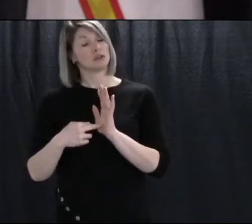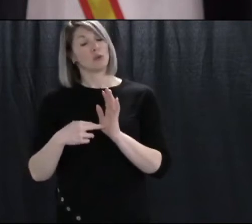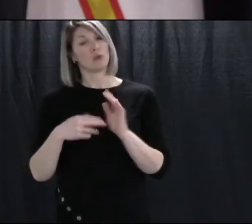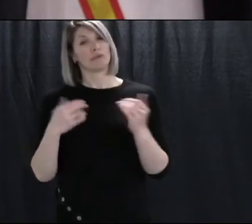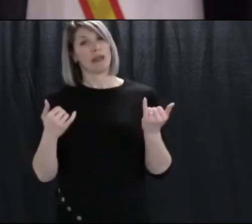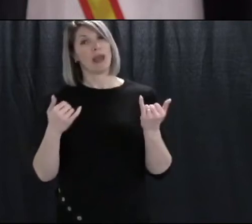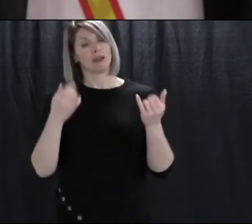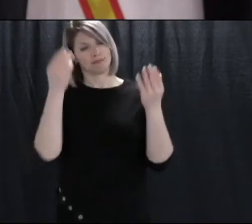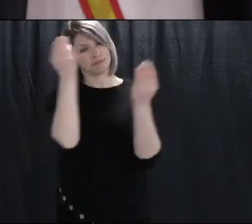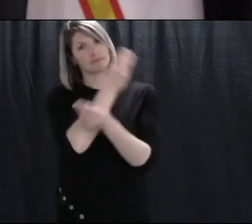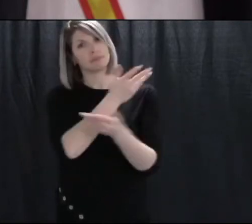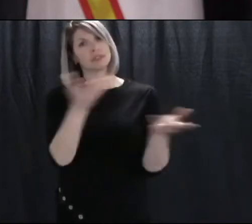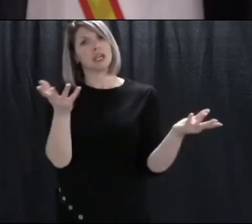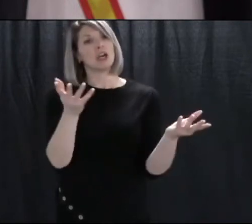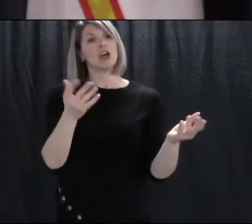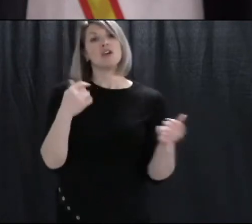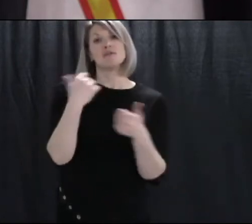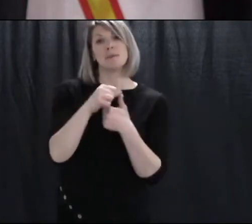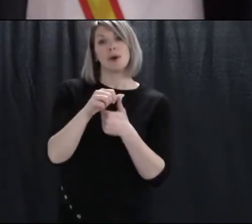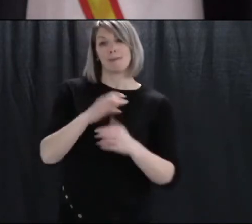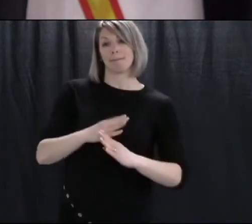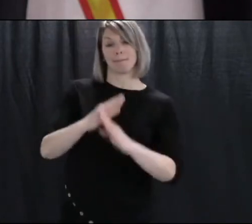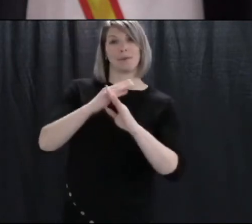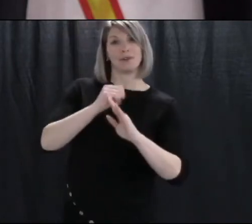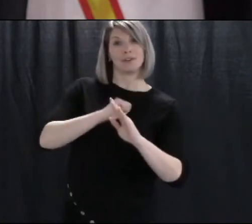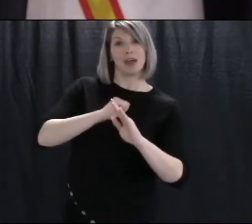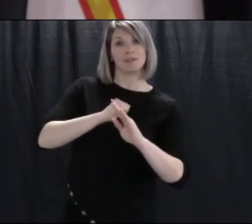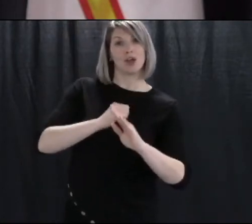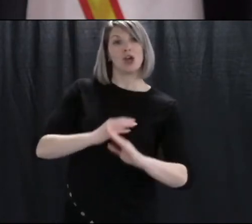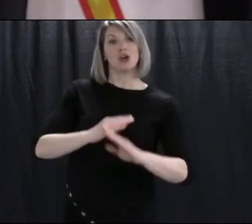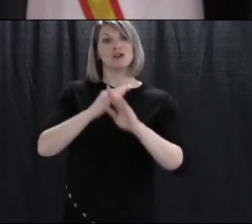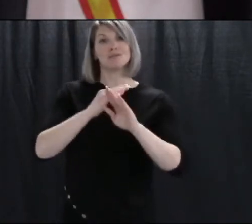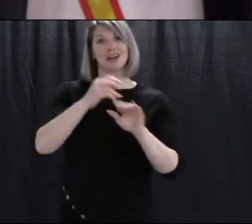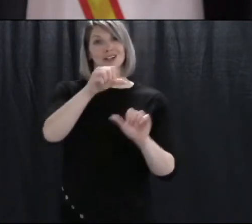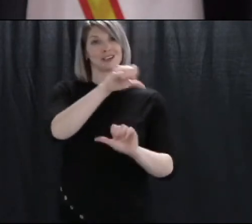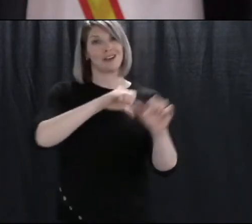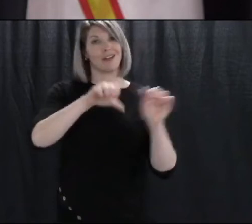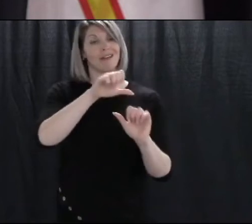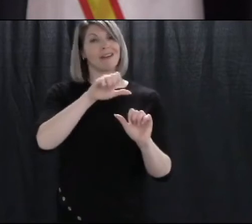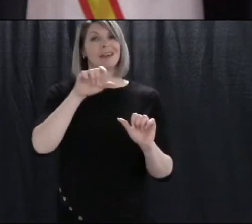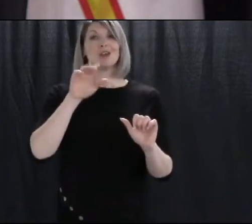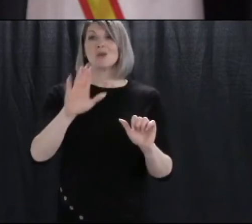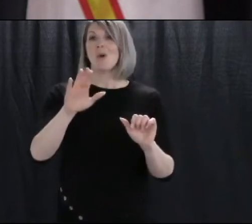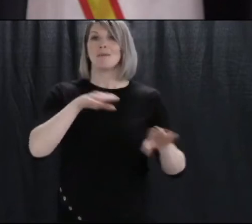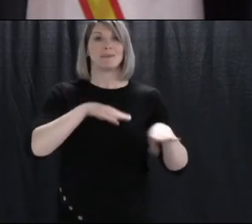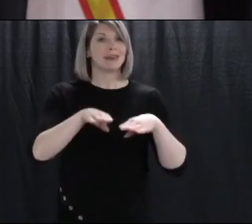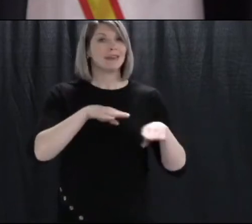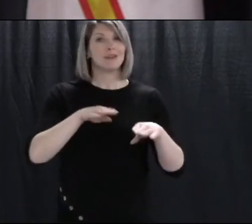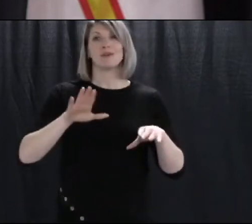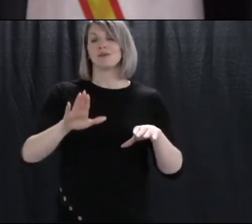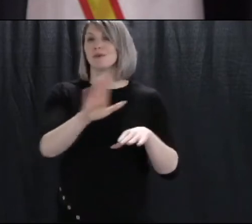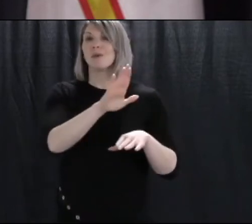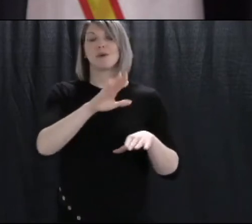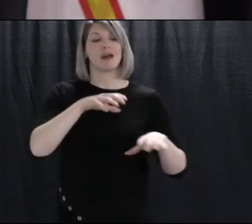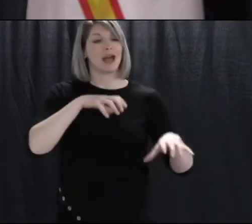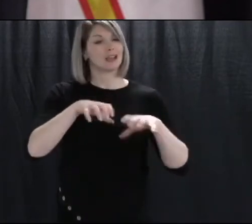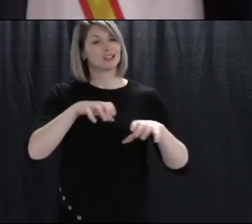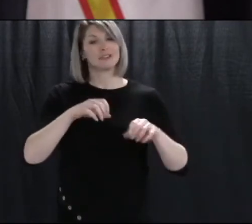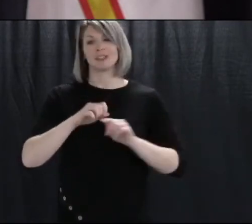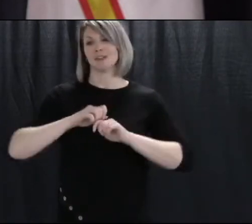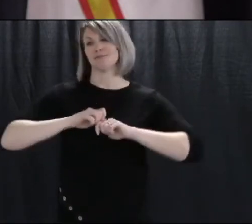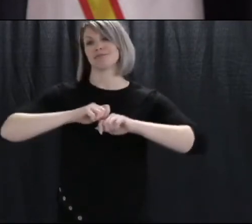mindful of each other's health, and that if they are not doing the appropriate thing, then they could have a huge impact. When you look at the